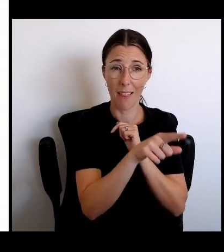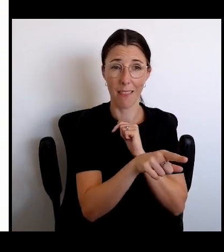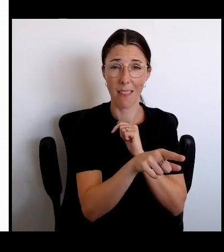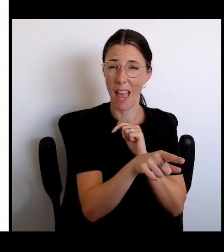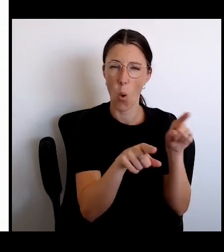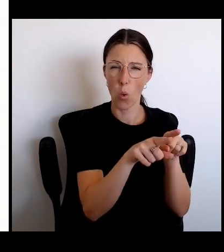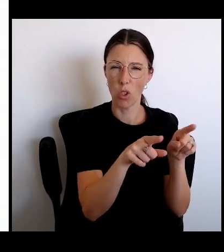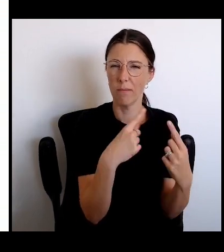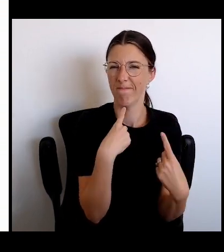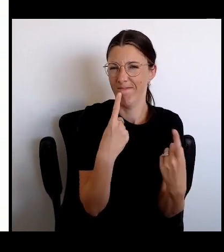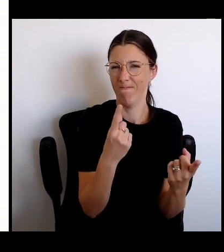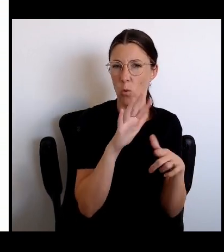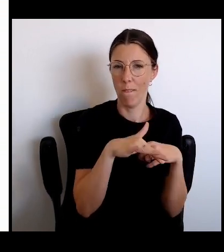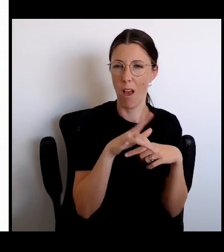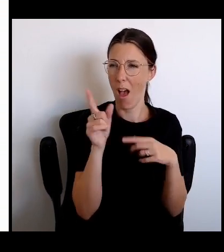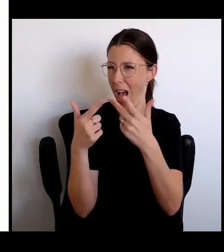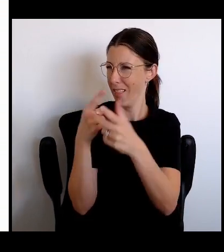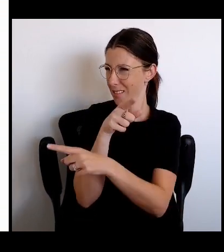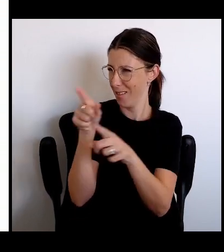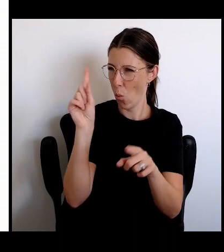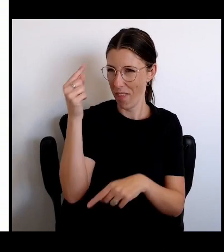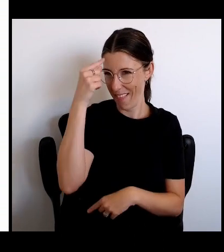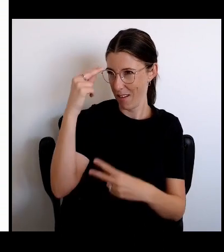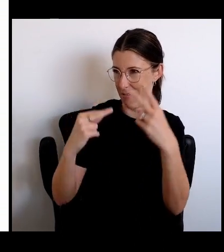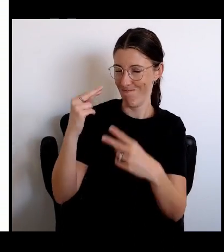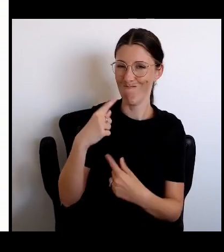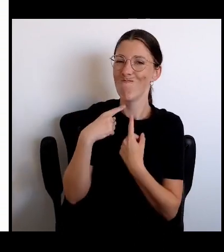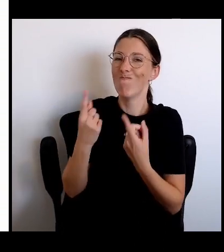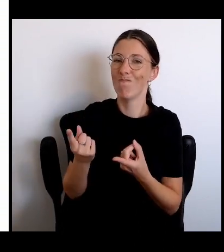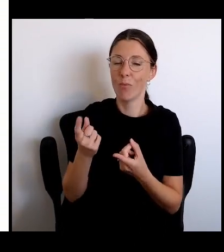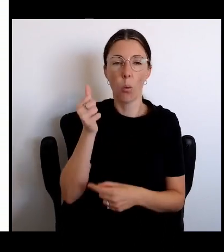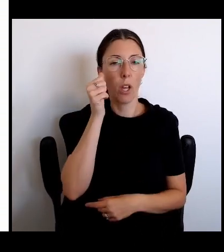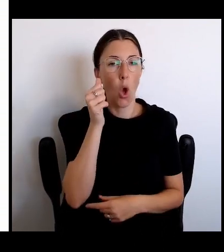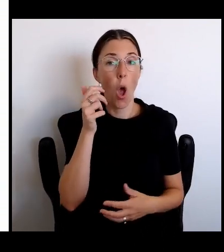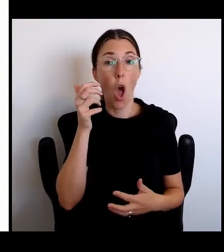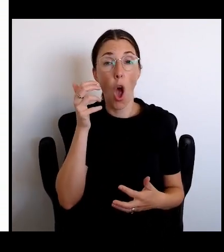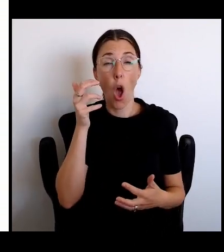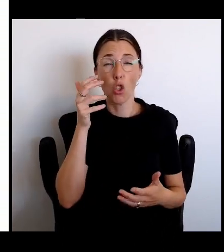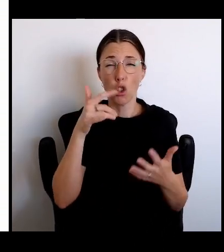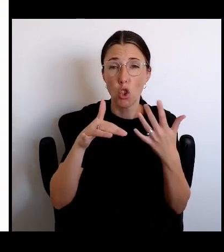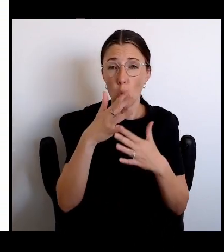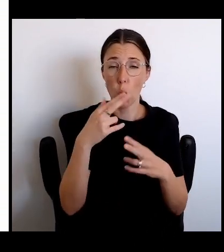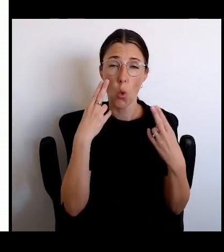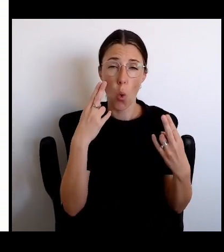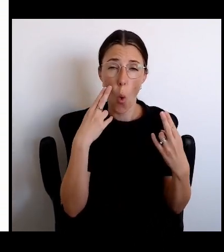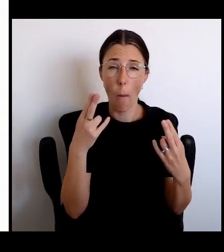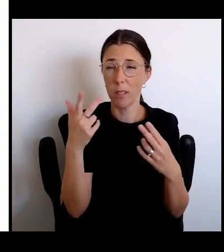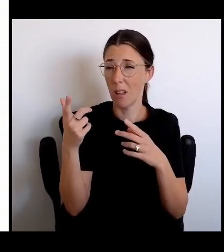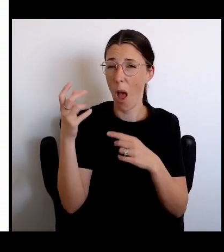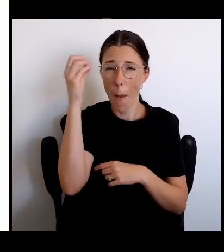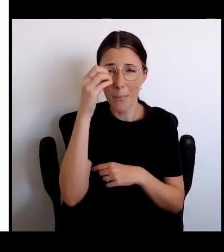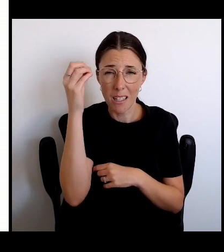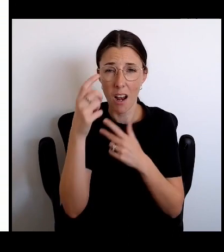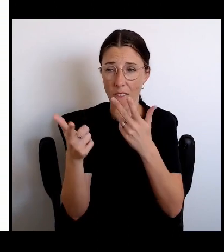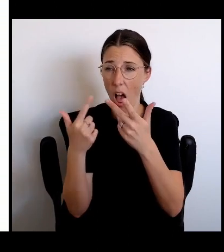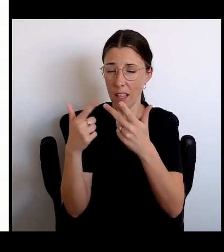others think of them. So we know that social norms, social expectations and peer opinion has a lot to do with shaping vaping behaviour.